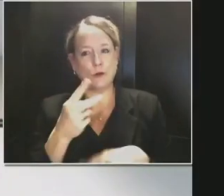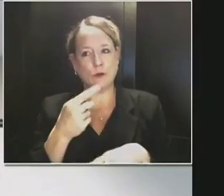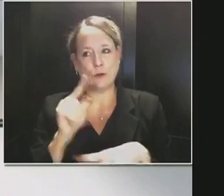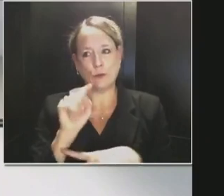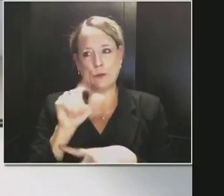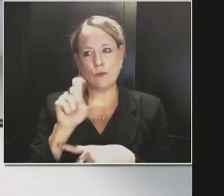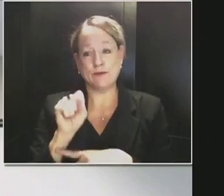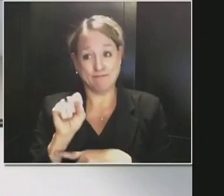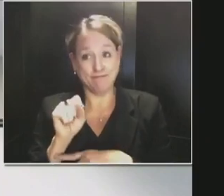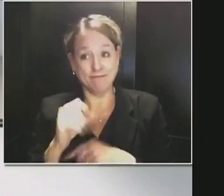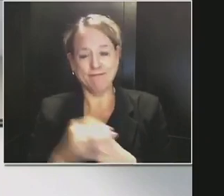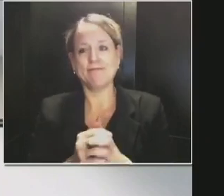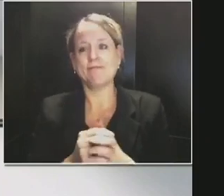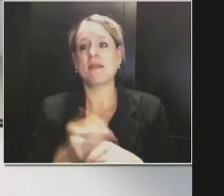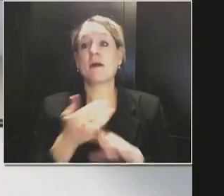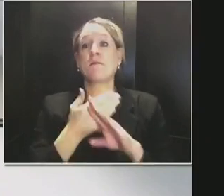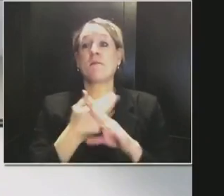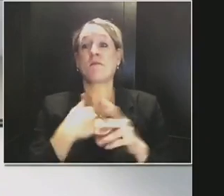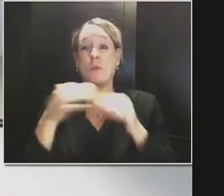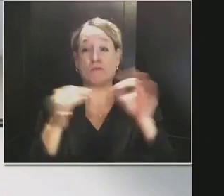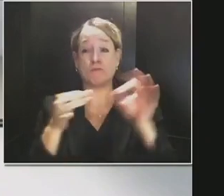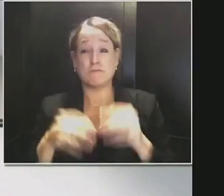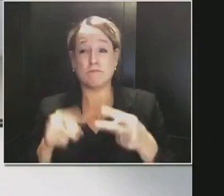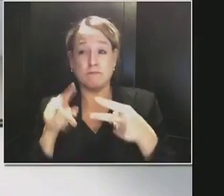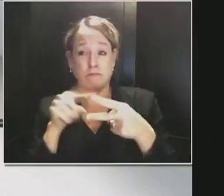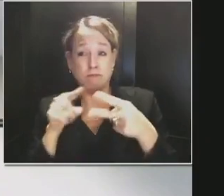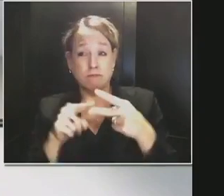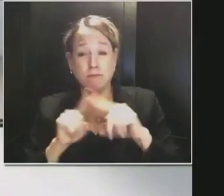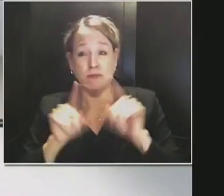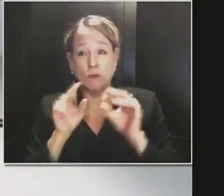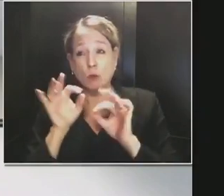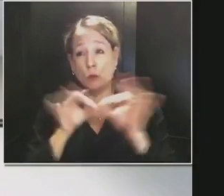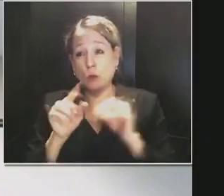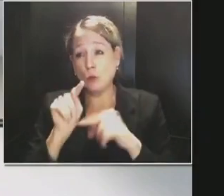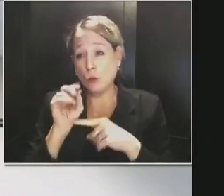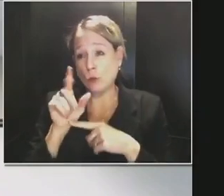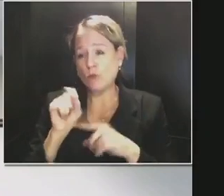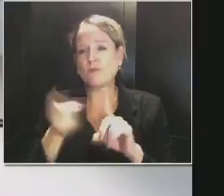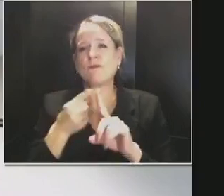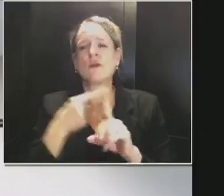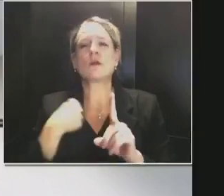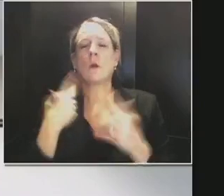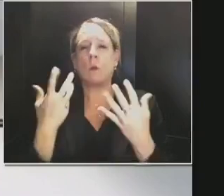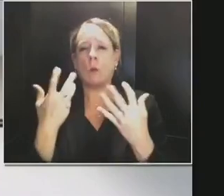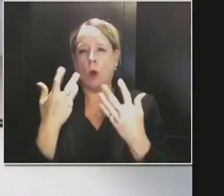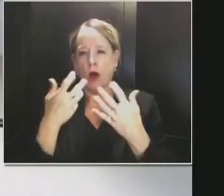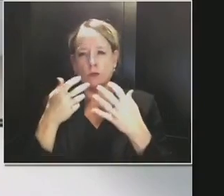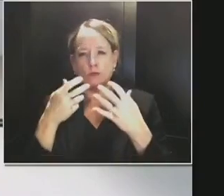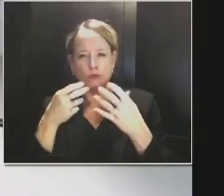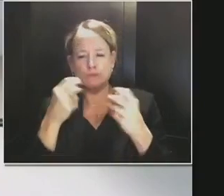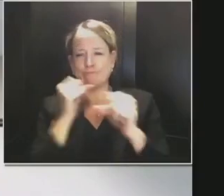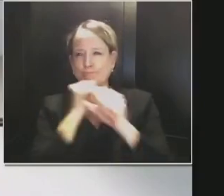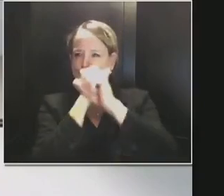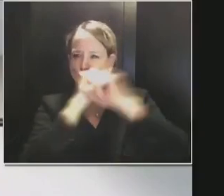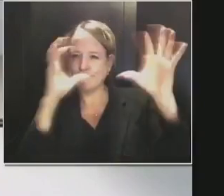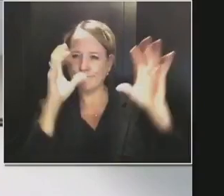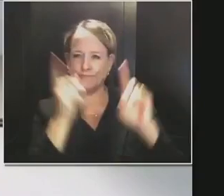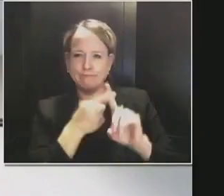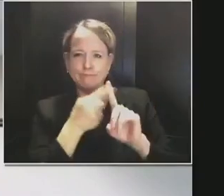have used data in our response. Our first commitment has been to timely and transparent